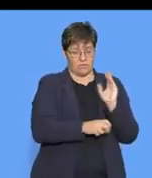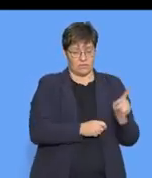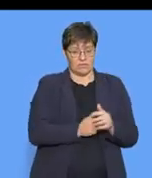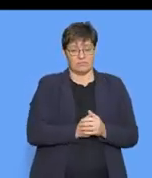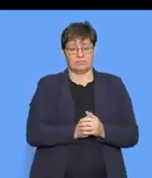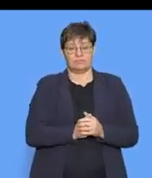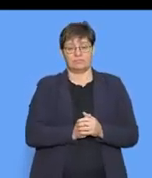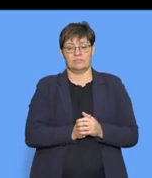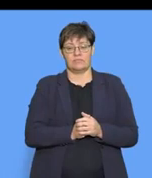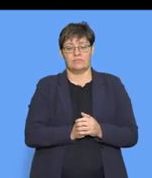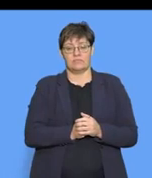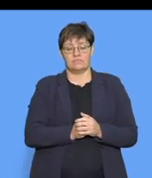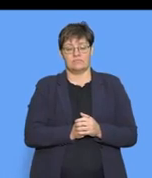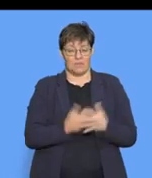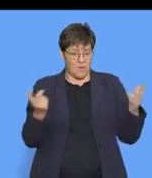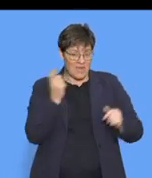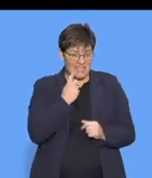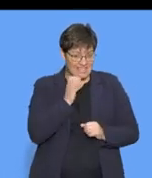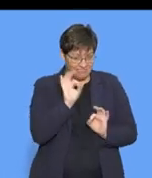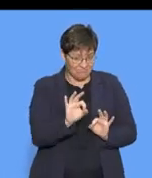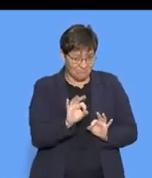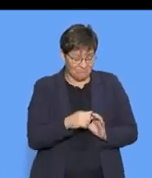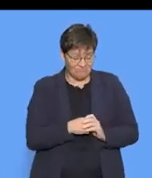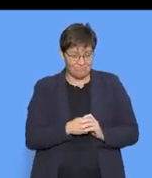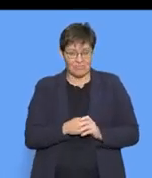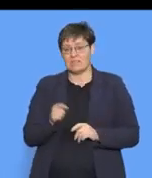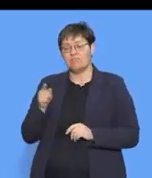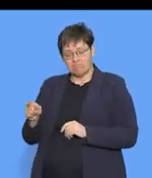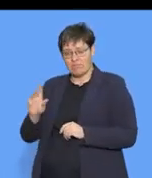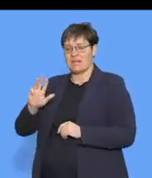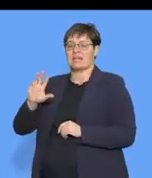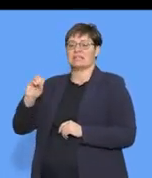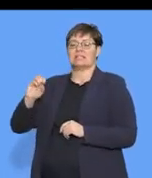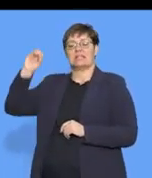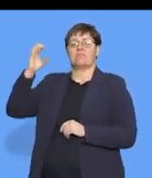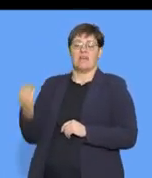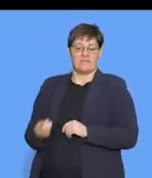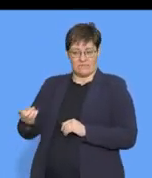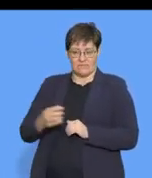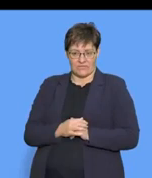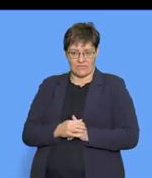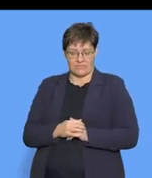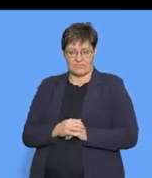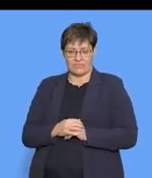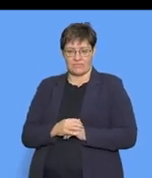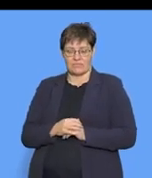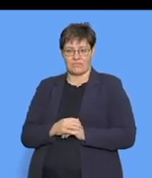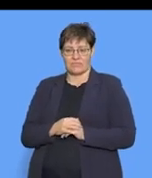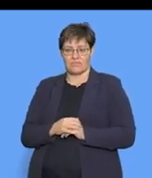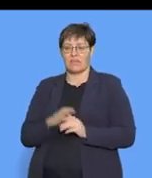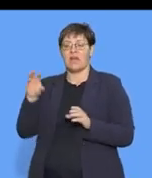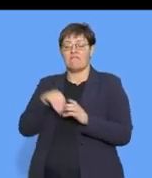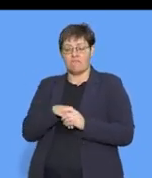rule. Okay, I hope this is getting a bit easier for you. This one here again, it's a right angle triangle and